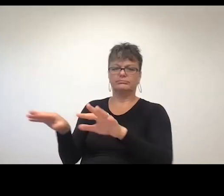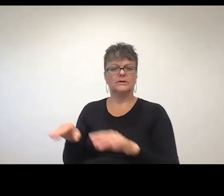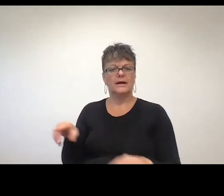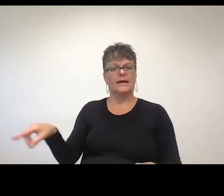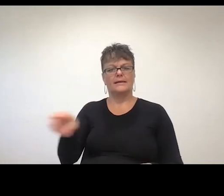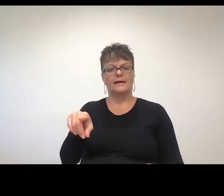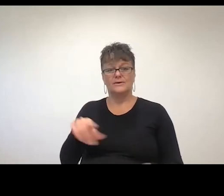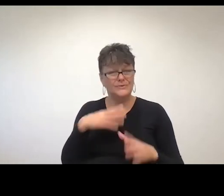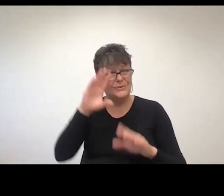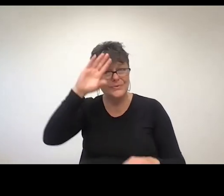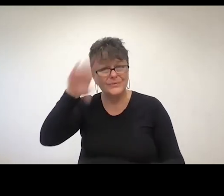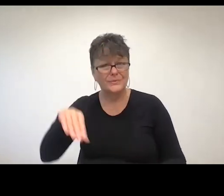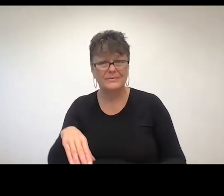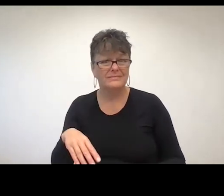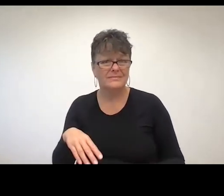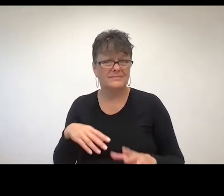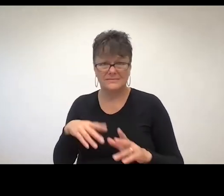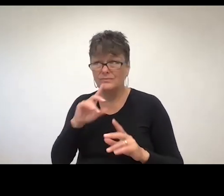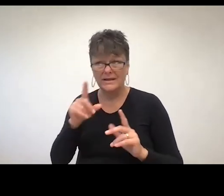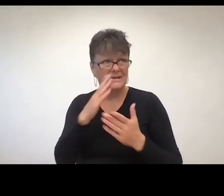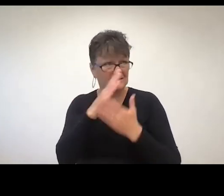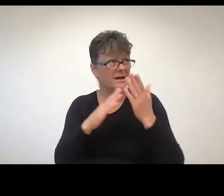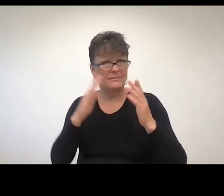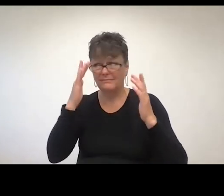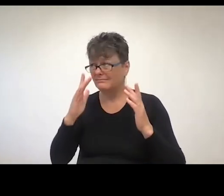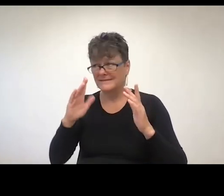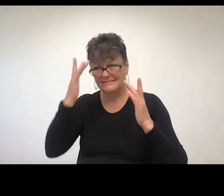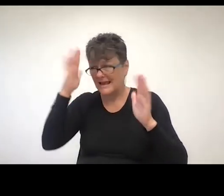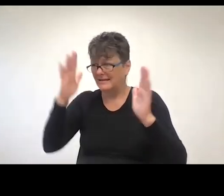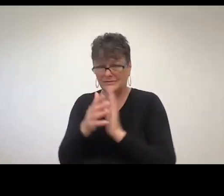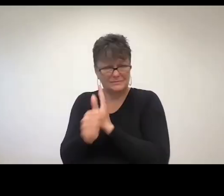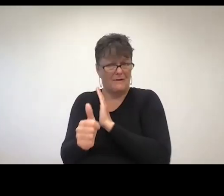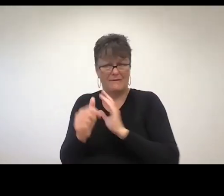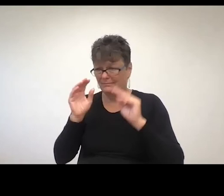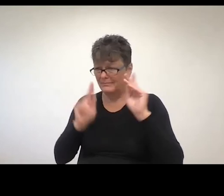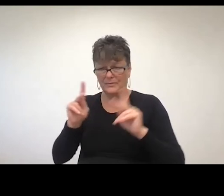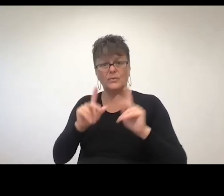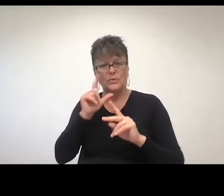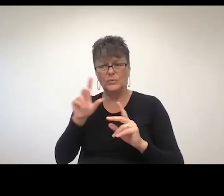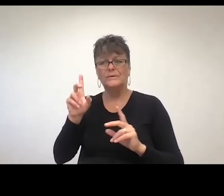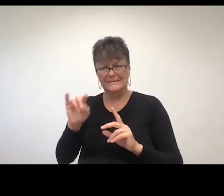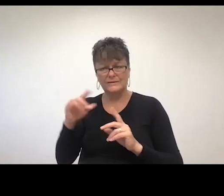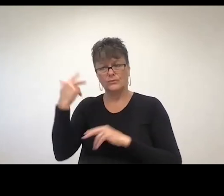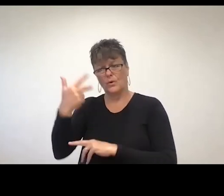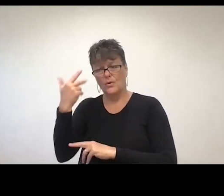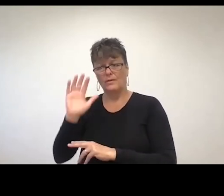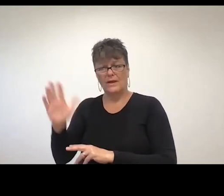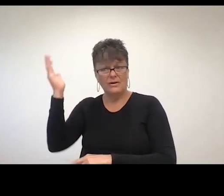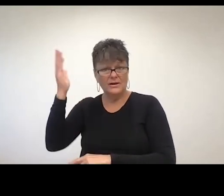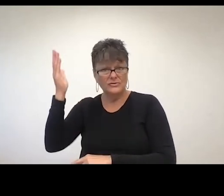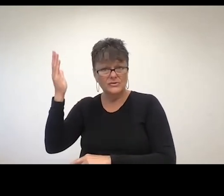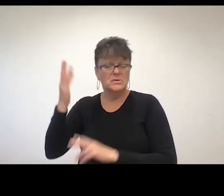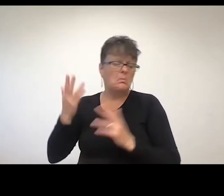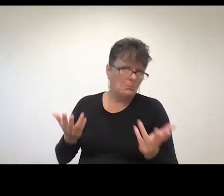good videos in there, really talented educators, smart people with recorded lectures and such, but students might not